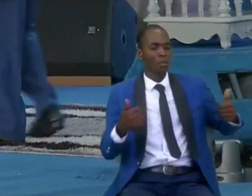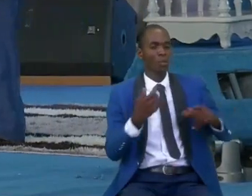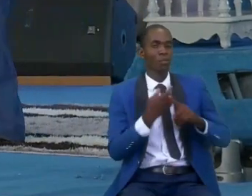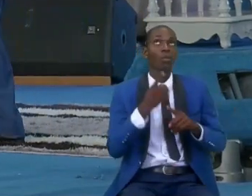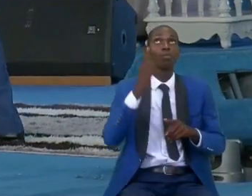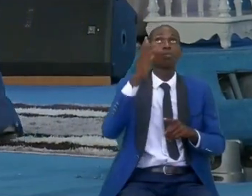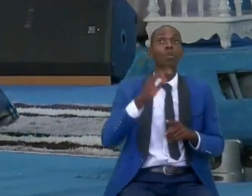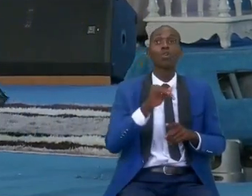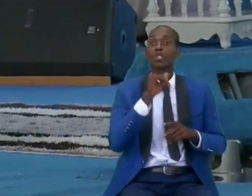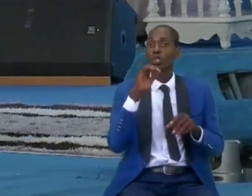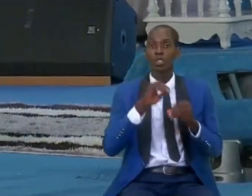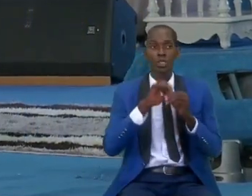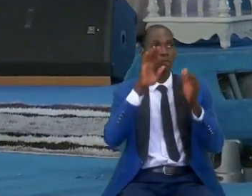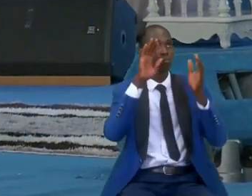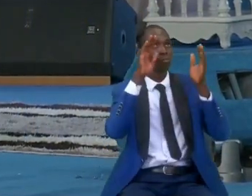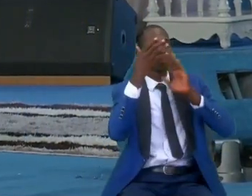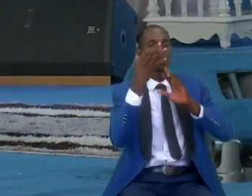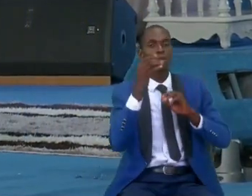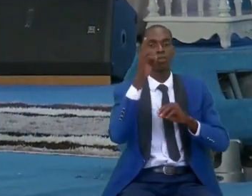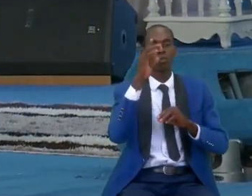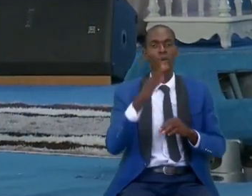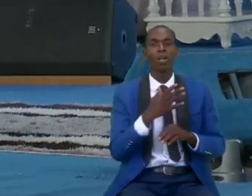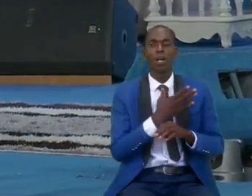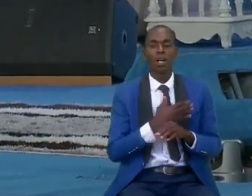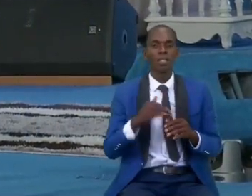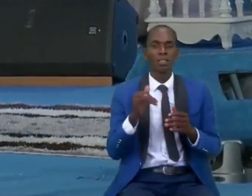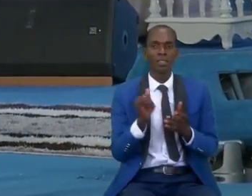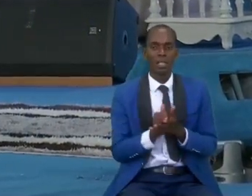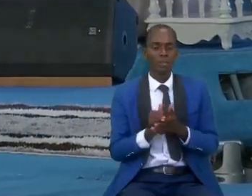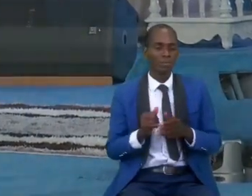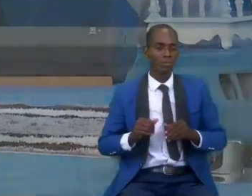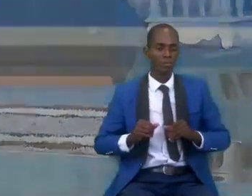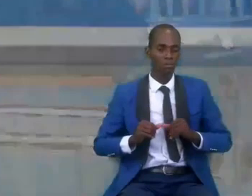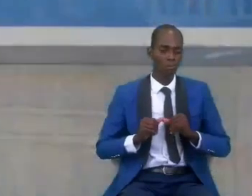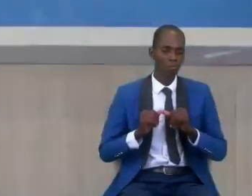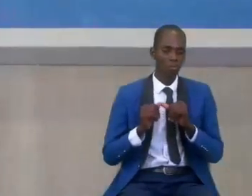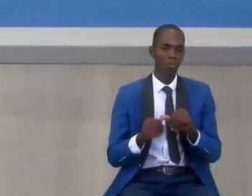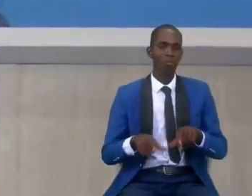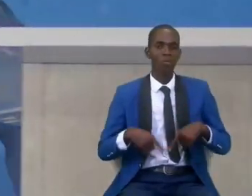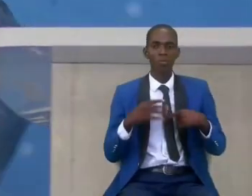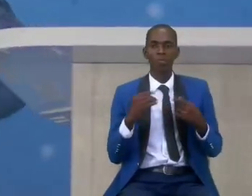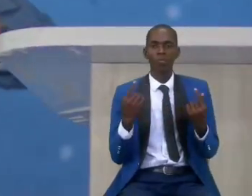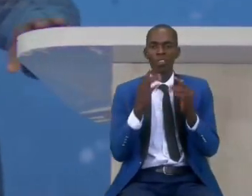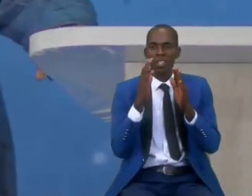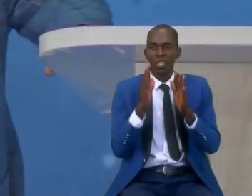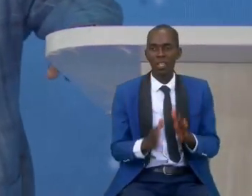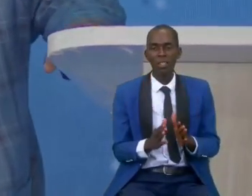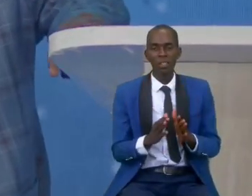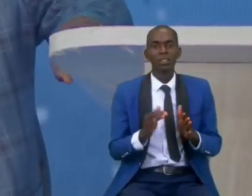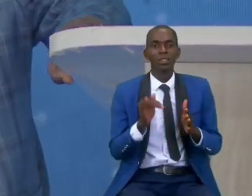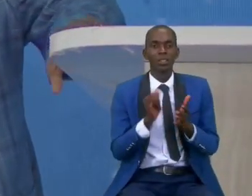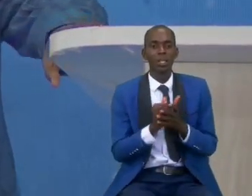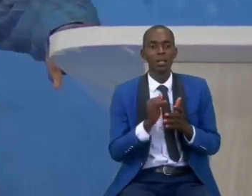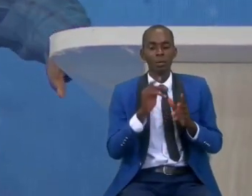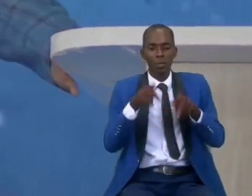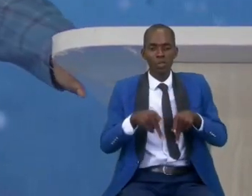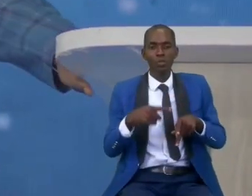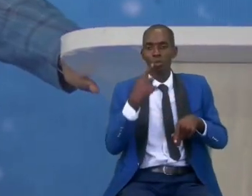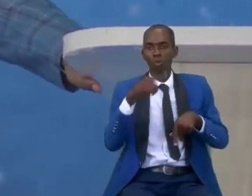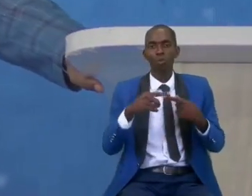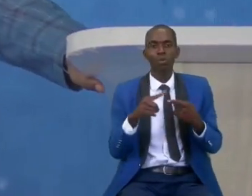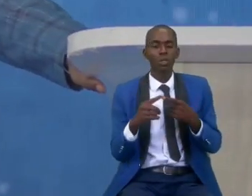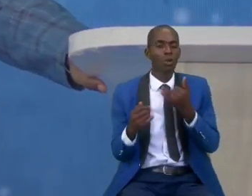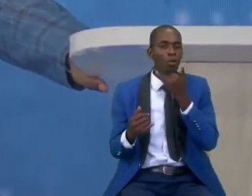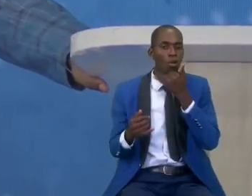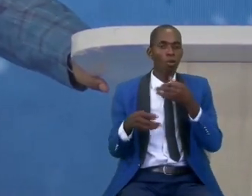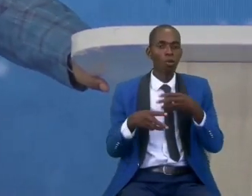sinner, of the one who goes the wrong direction and did not repent and turn to the Lord